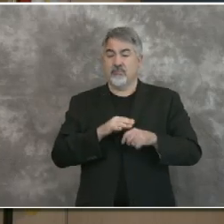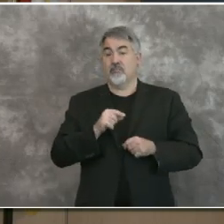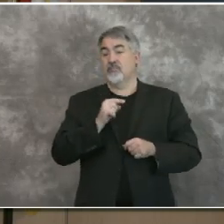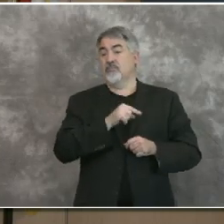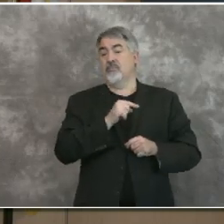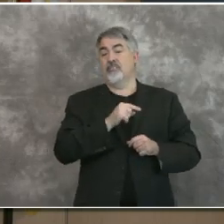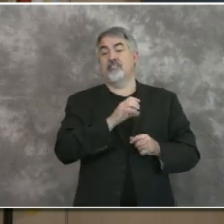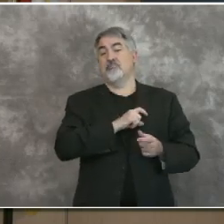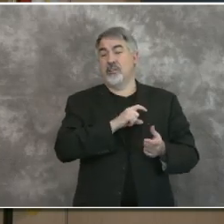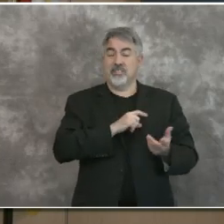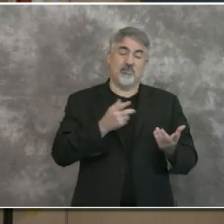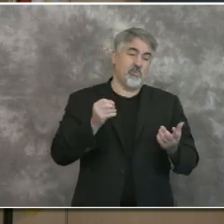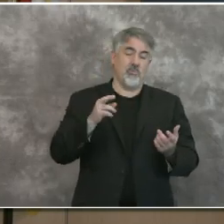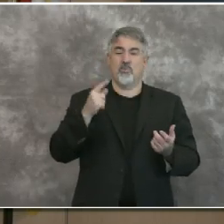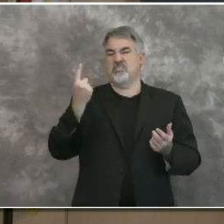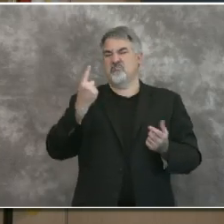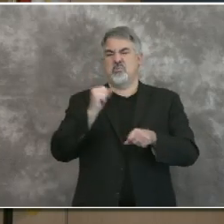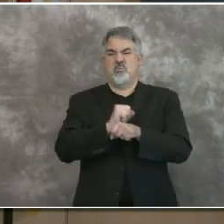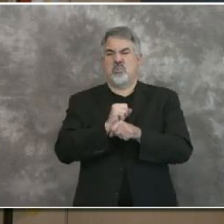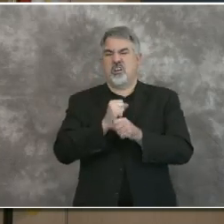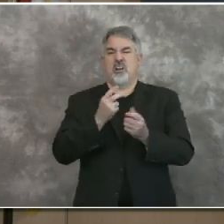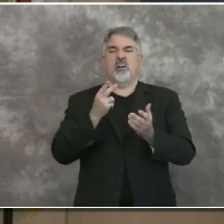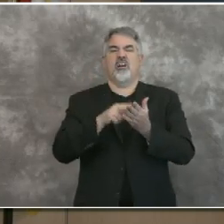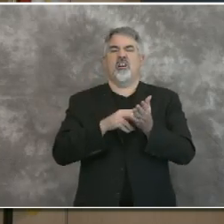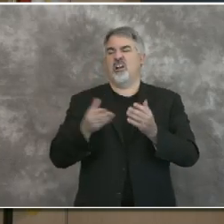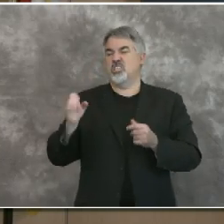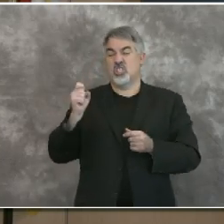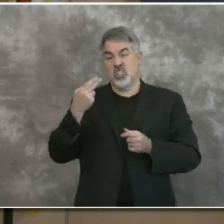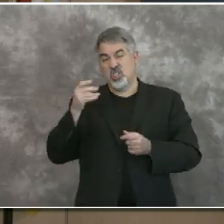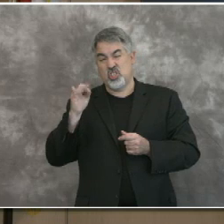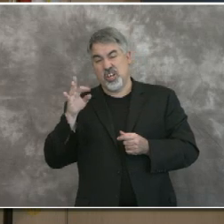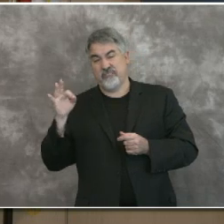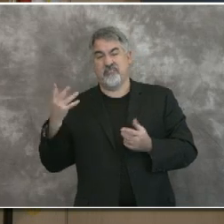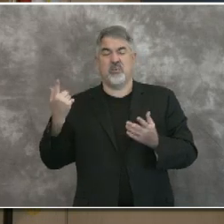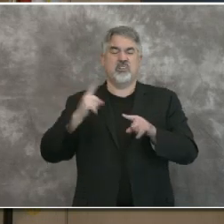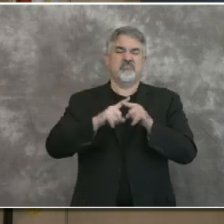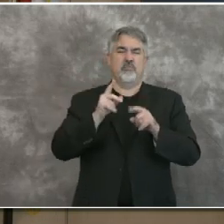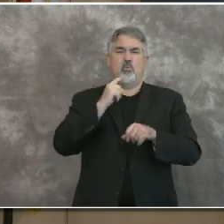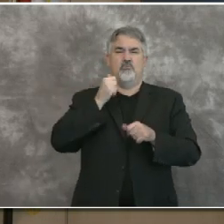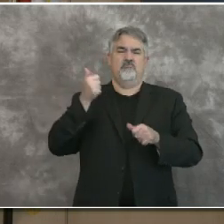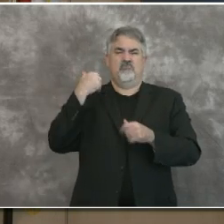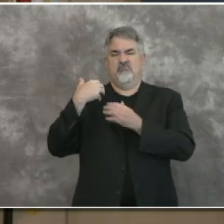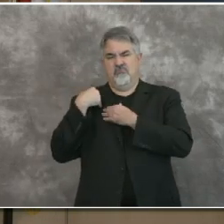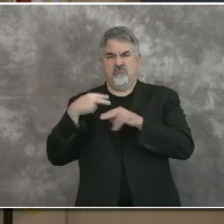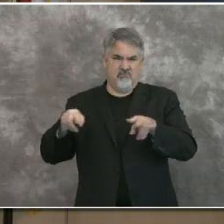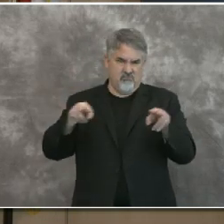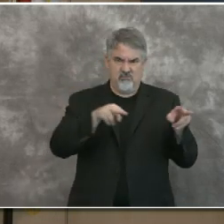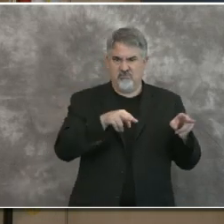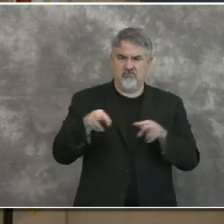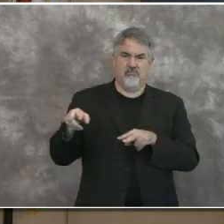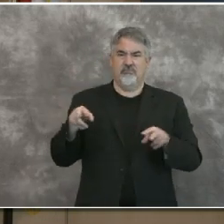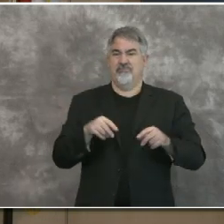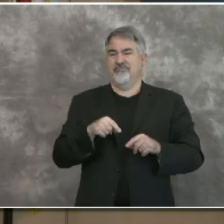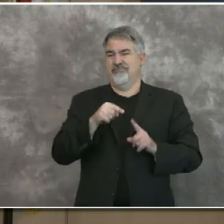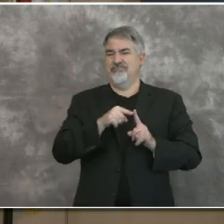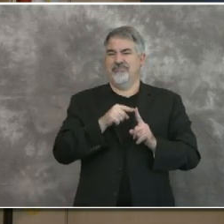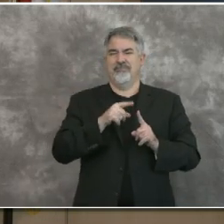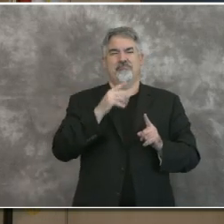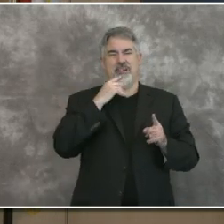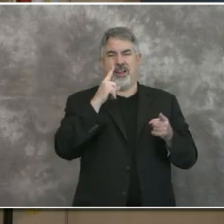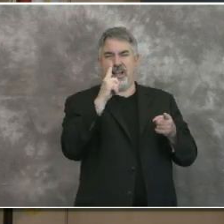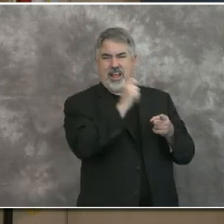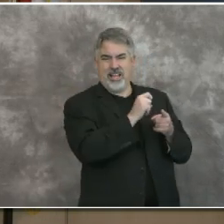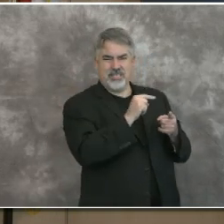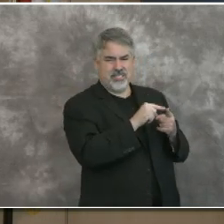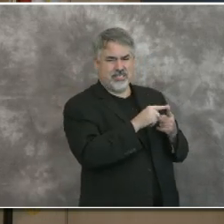or in the unincorporated or contract areas, the sheriff's department. And so again, any questions related to enforcement would best be directed to those